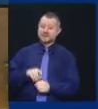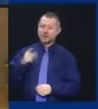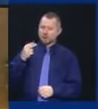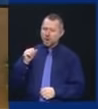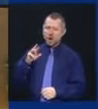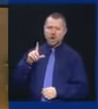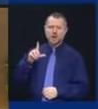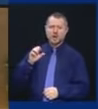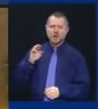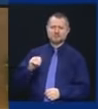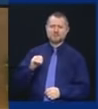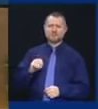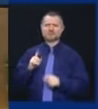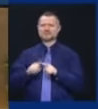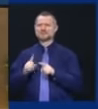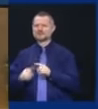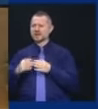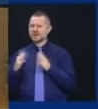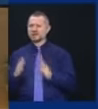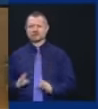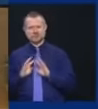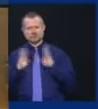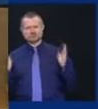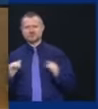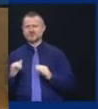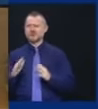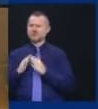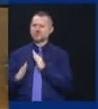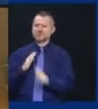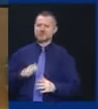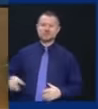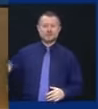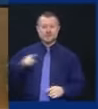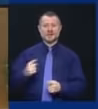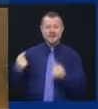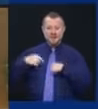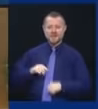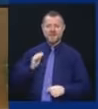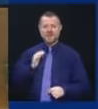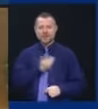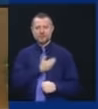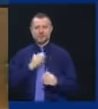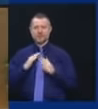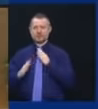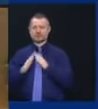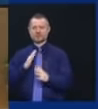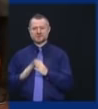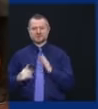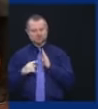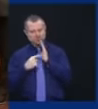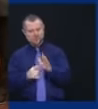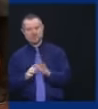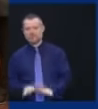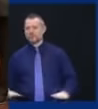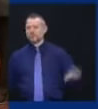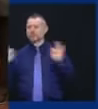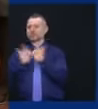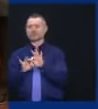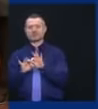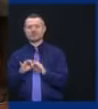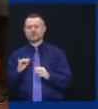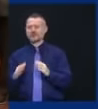Mark Morial and Hazel Dukes in that community. You went to our community to raise the importance of this